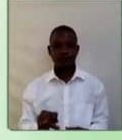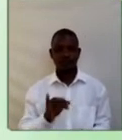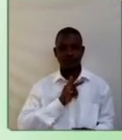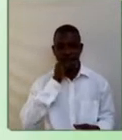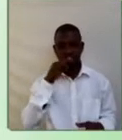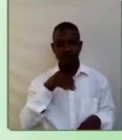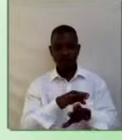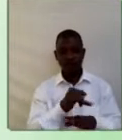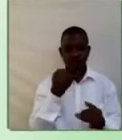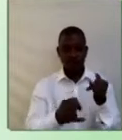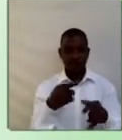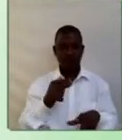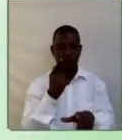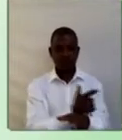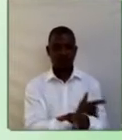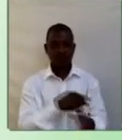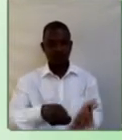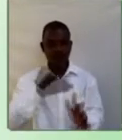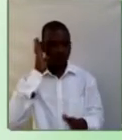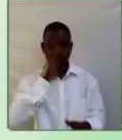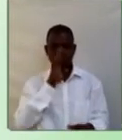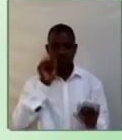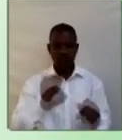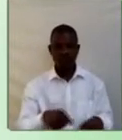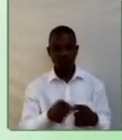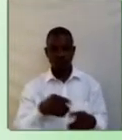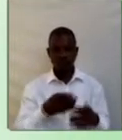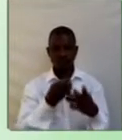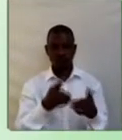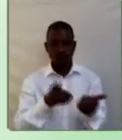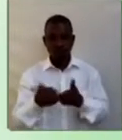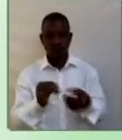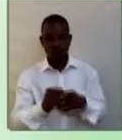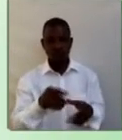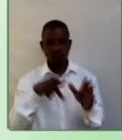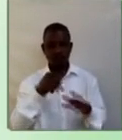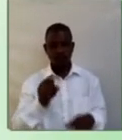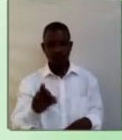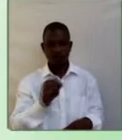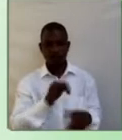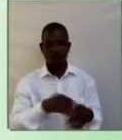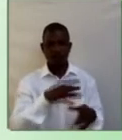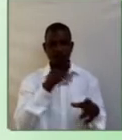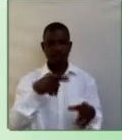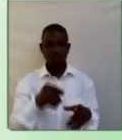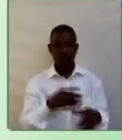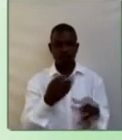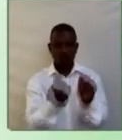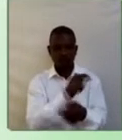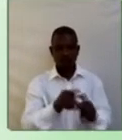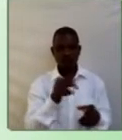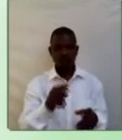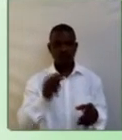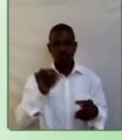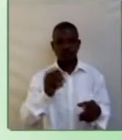At the end of the lesson, students will be able to describe pronouns and substitute pronouns for